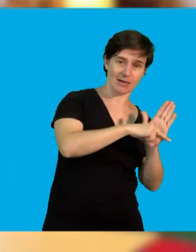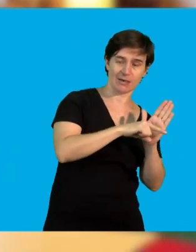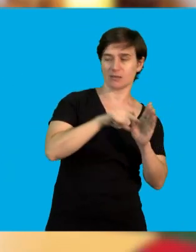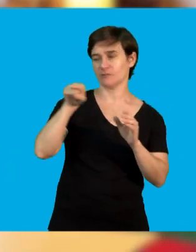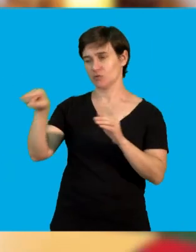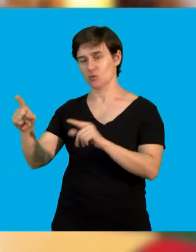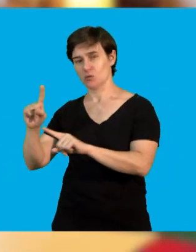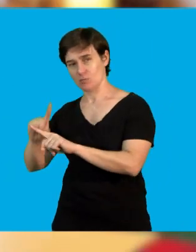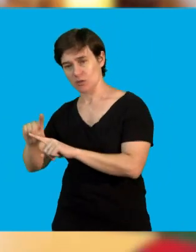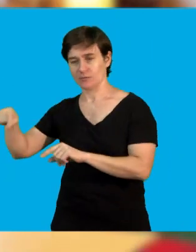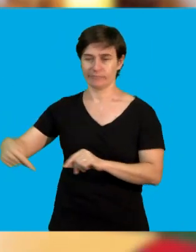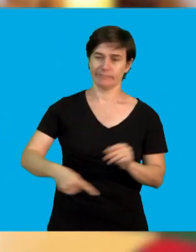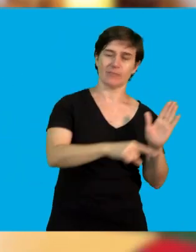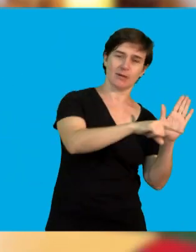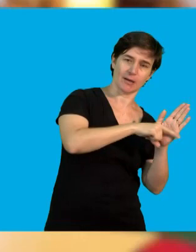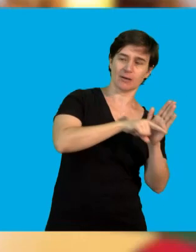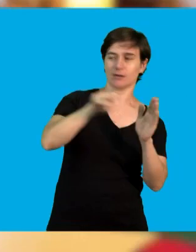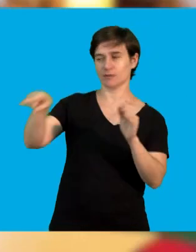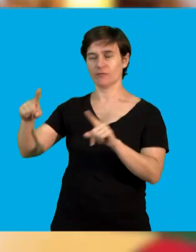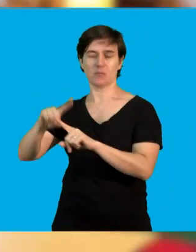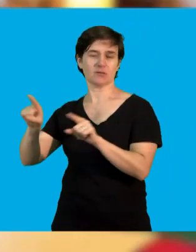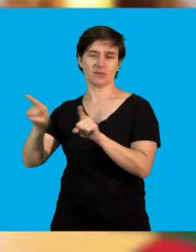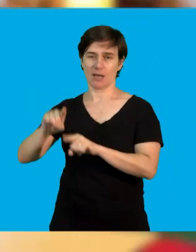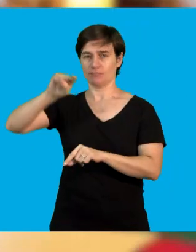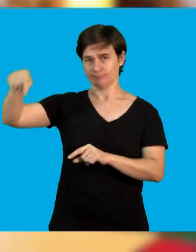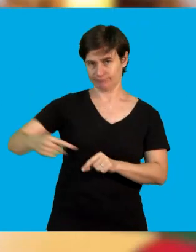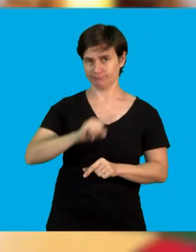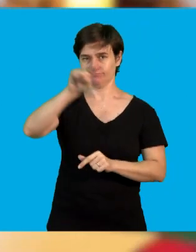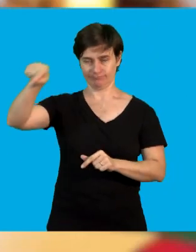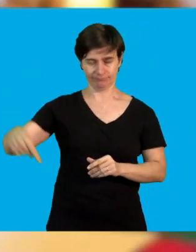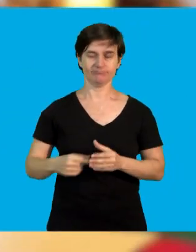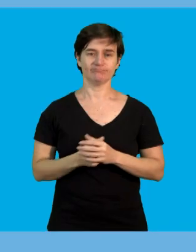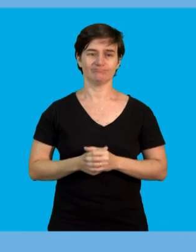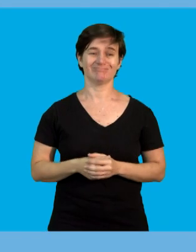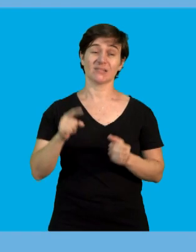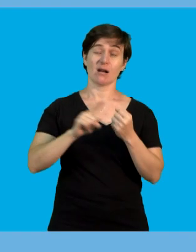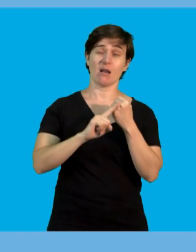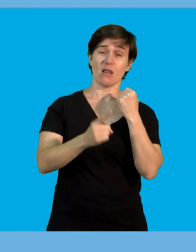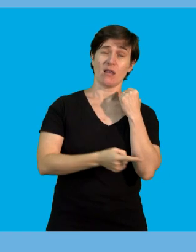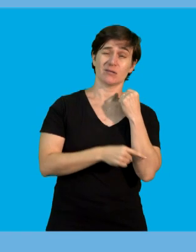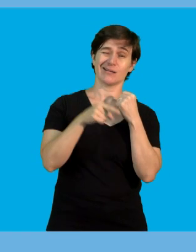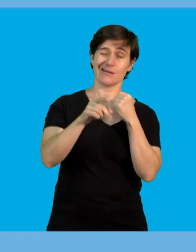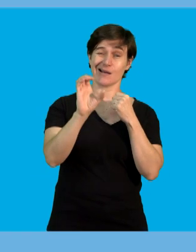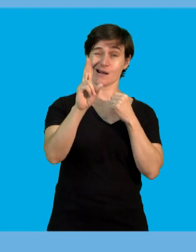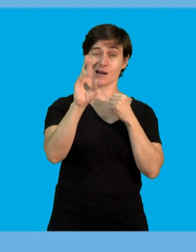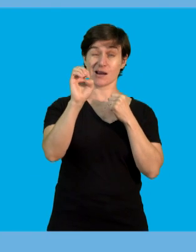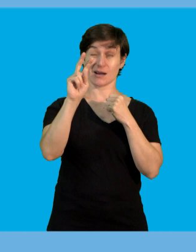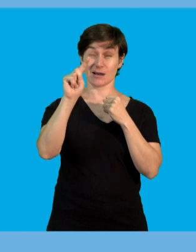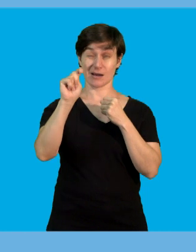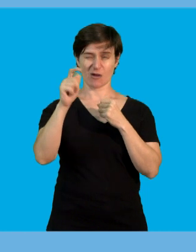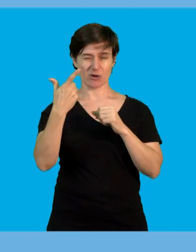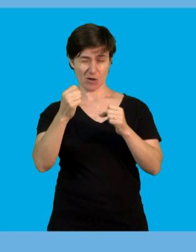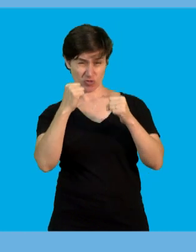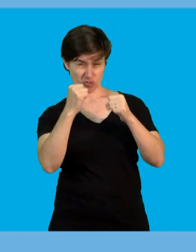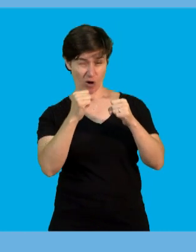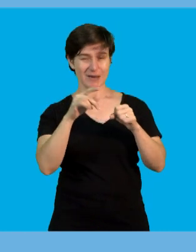negative terminal through the wires and back to the positive terminal. And then lastly, the current strength is the same everywhere